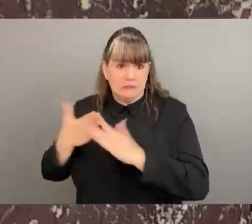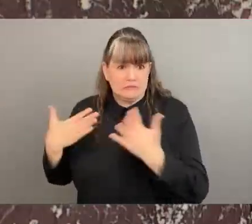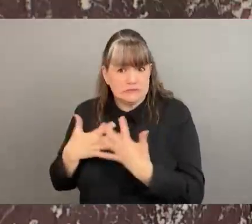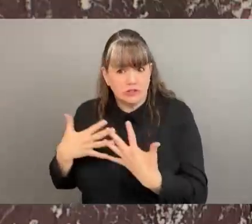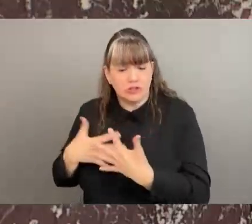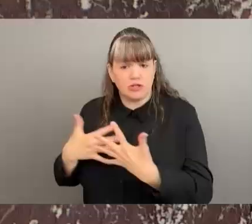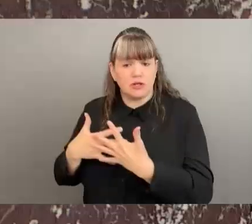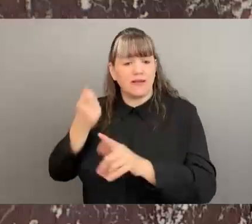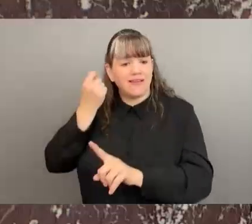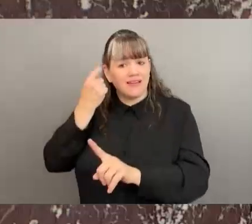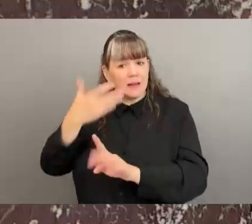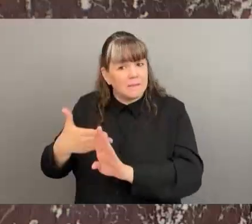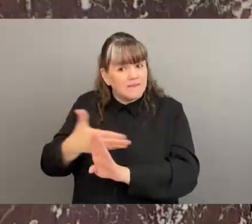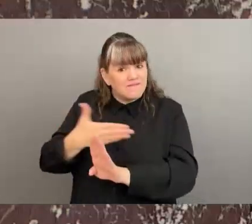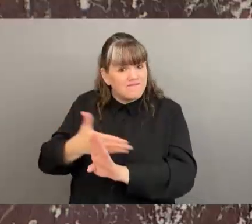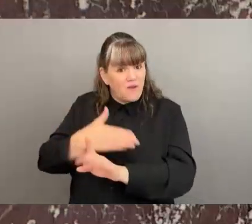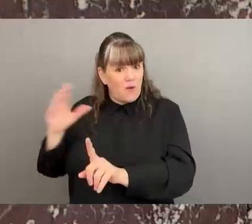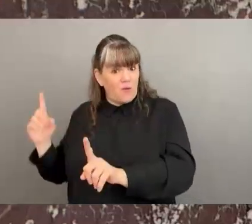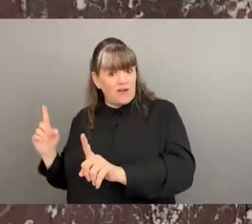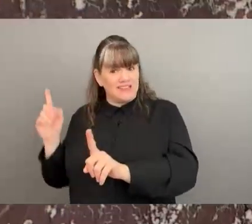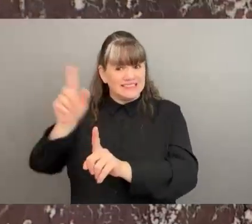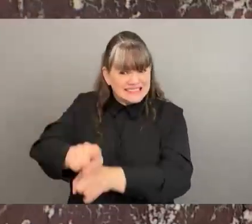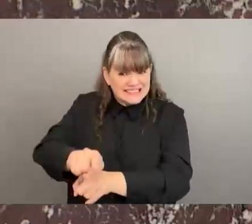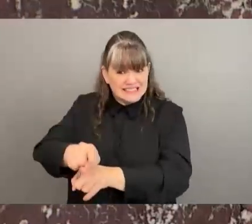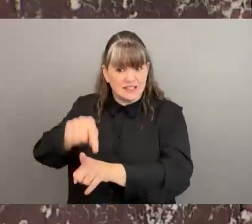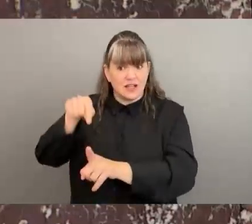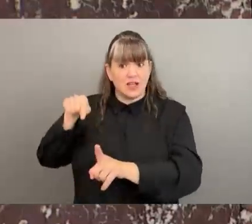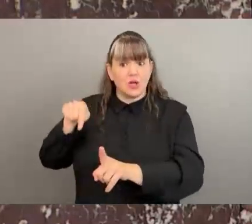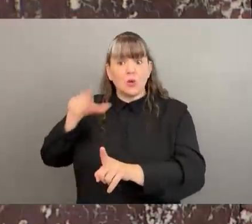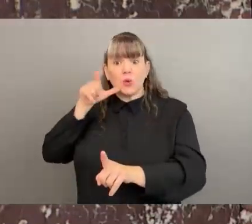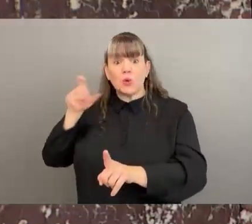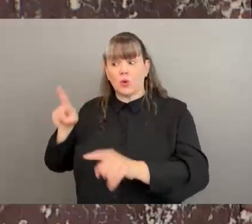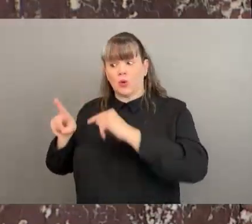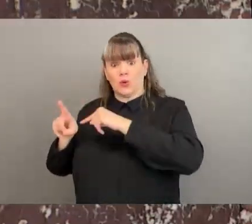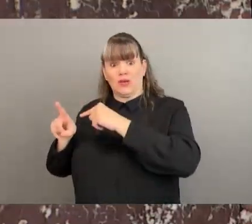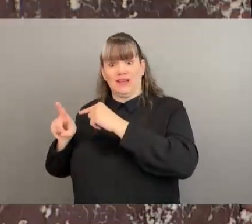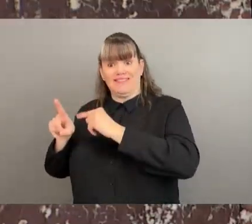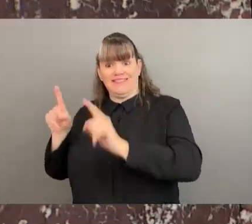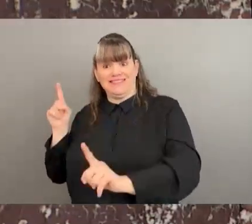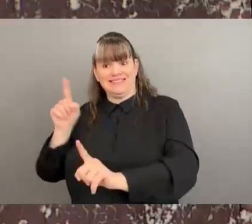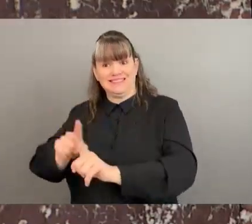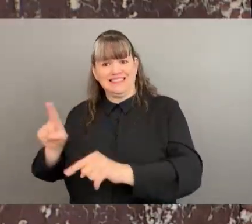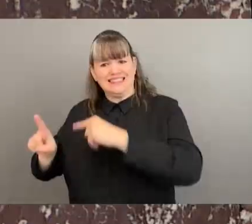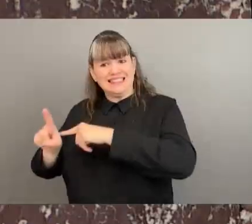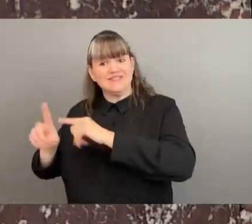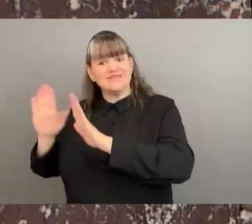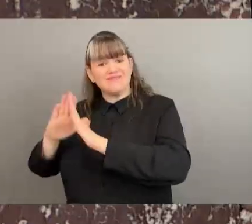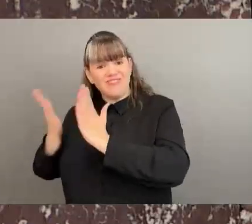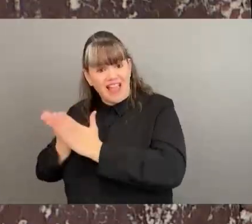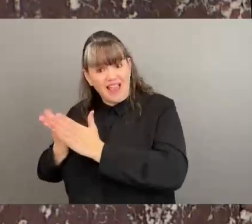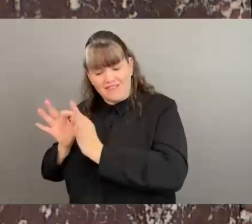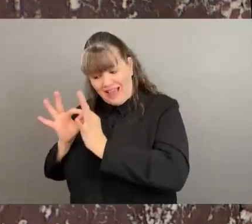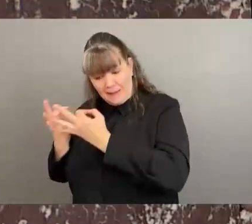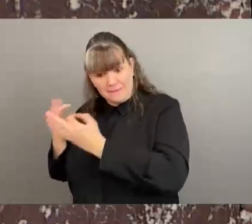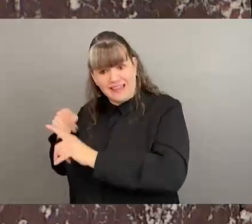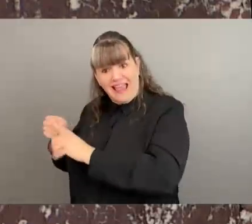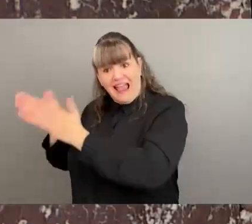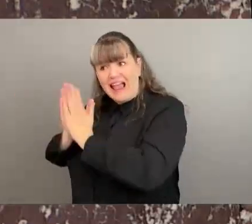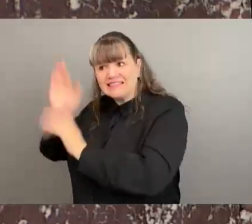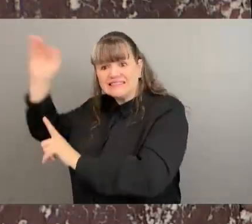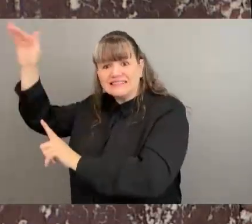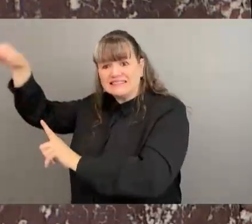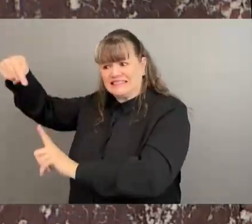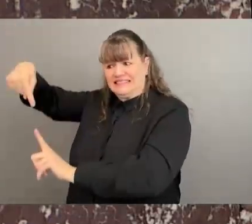to get mental health help. Mr. Nangu's family told the media they called the police because he was having a mental health